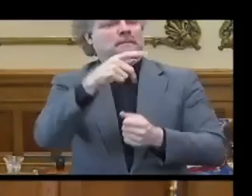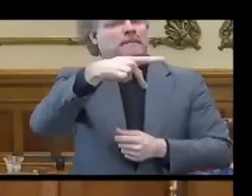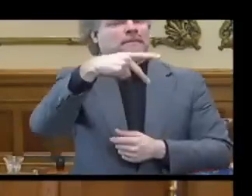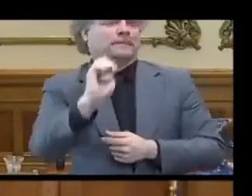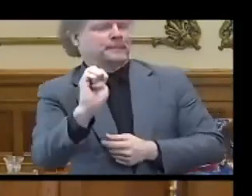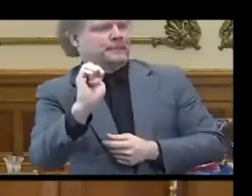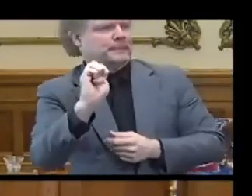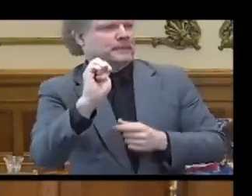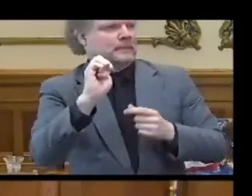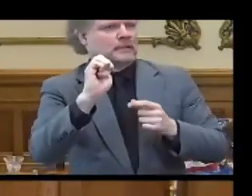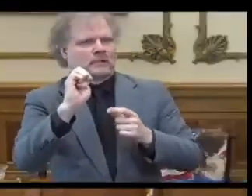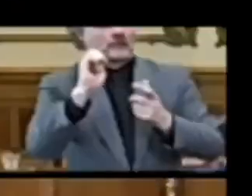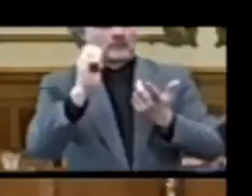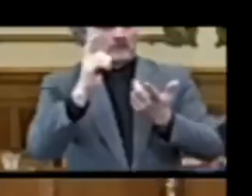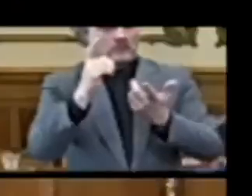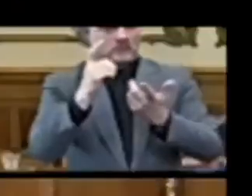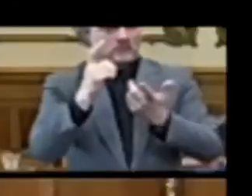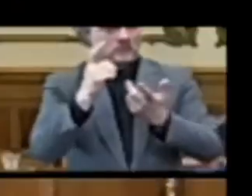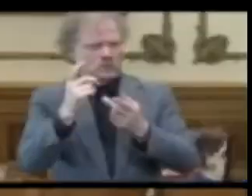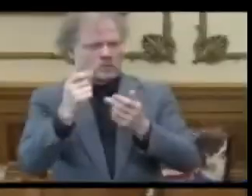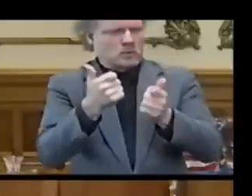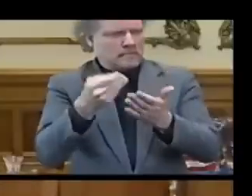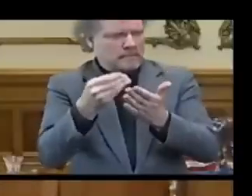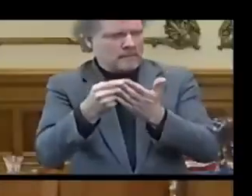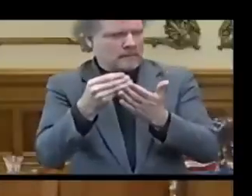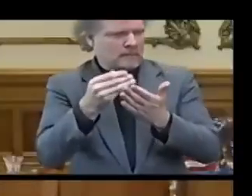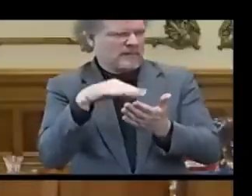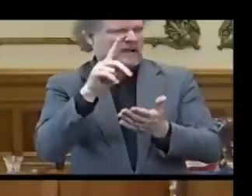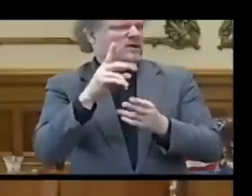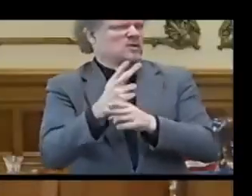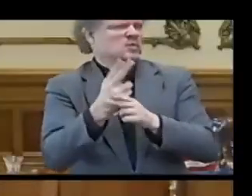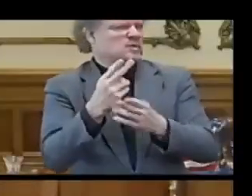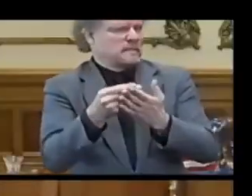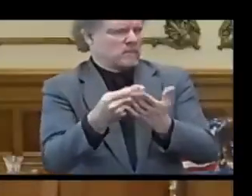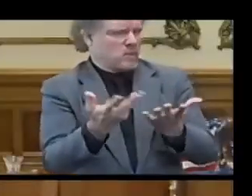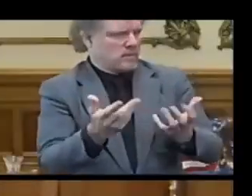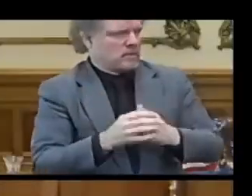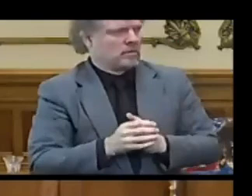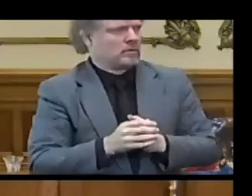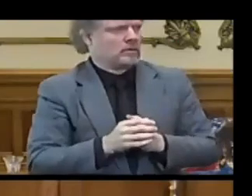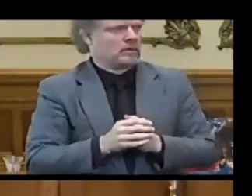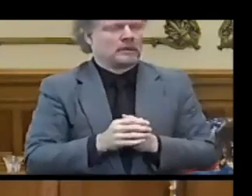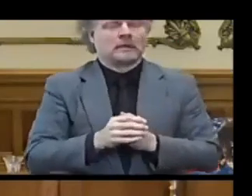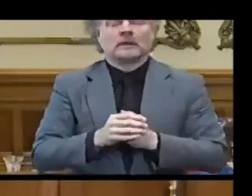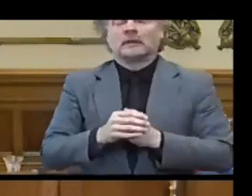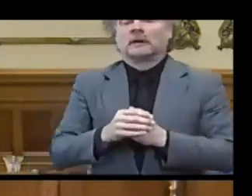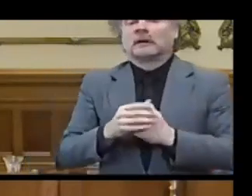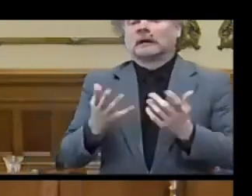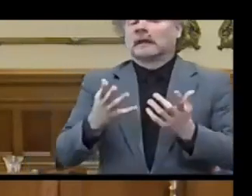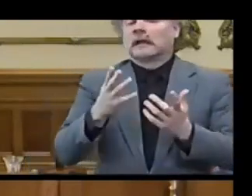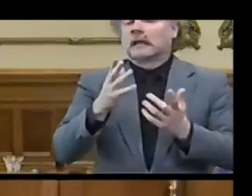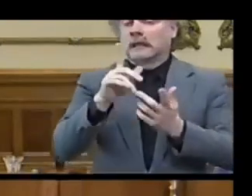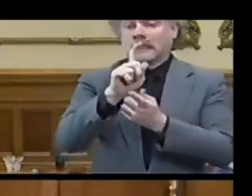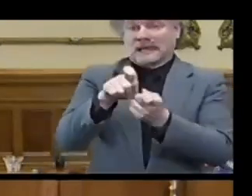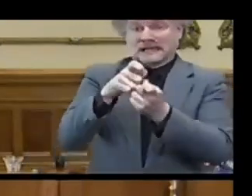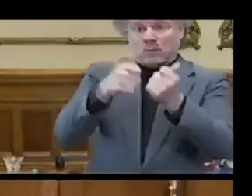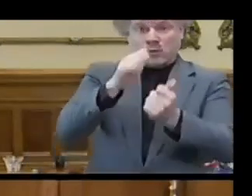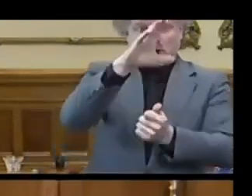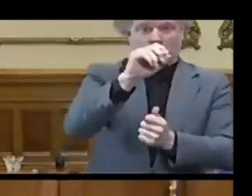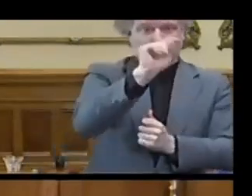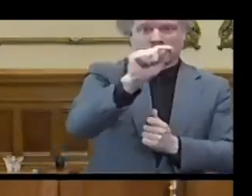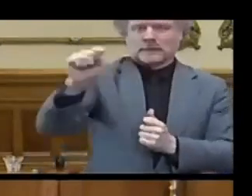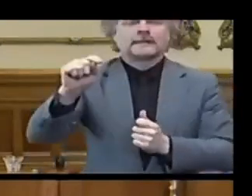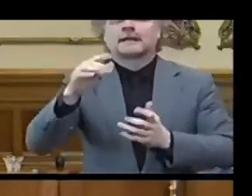what companies that's being spent with the state of Indiana is spending it. I cannot speak to the exact companies